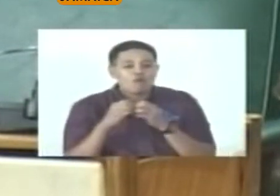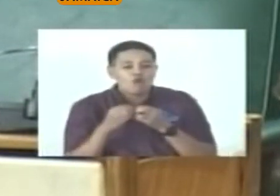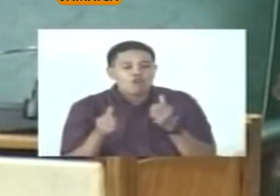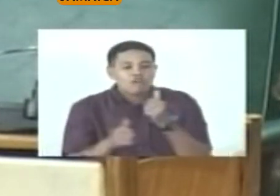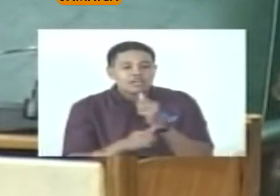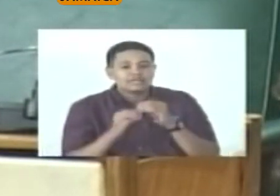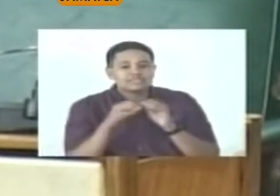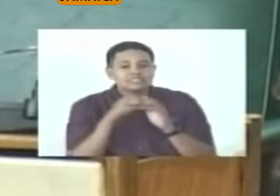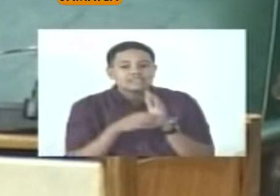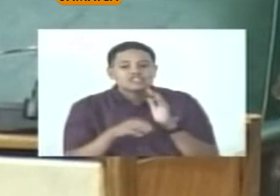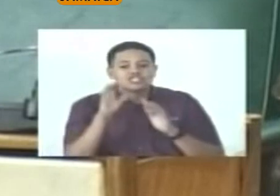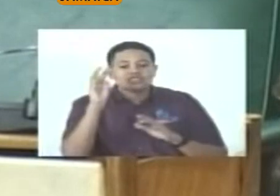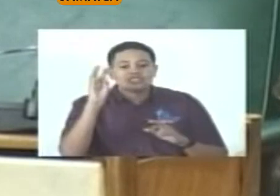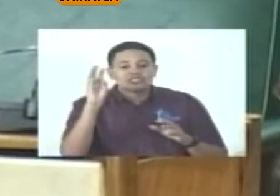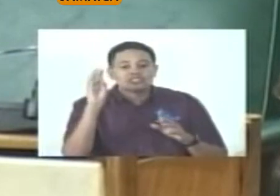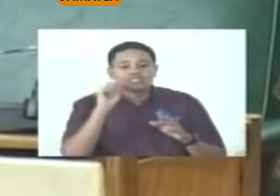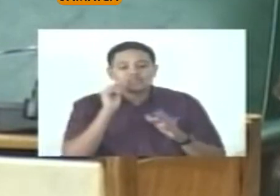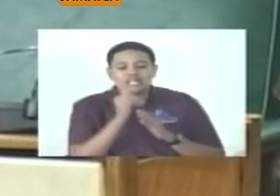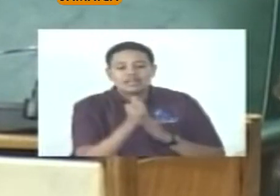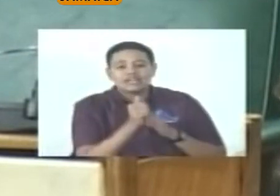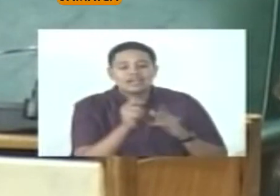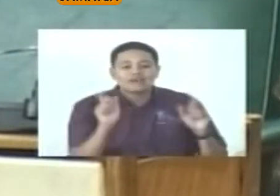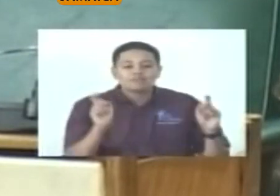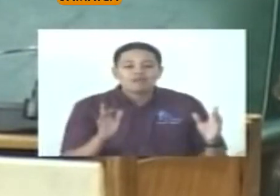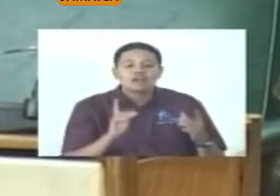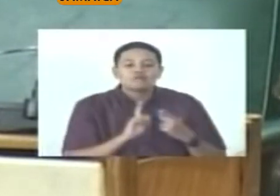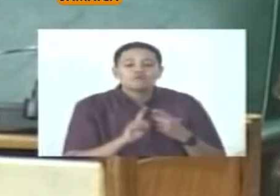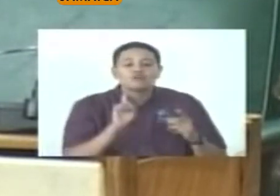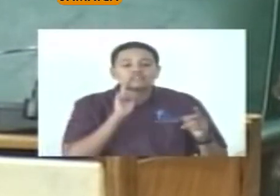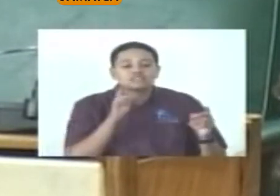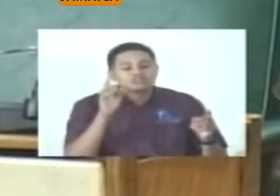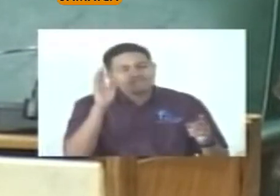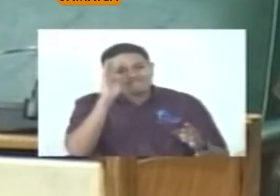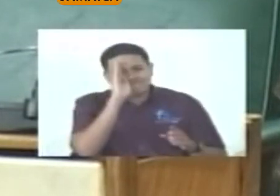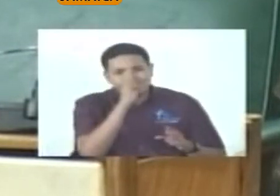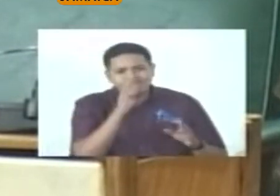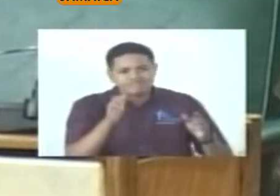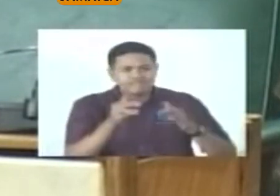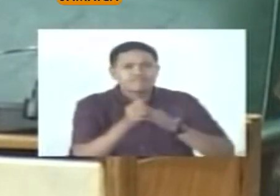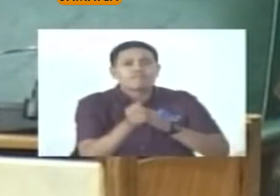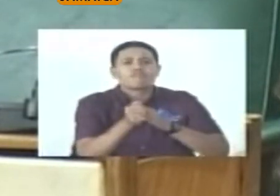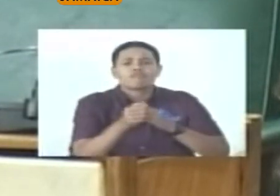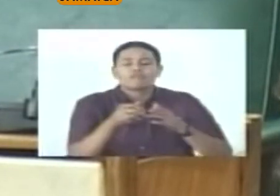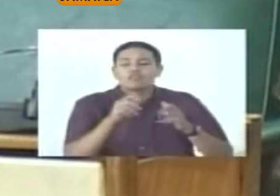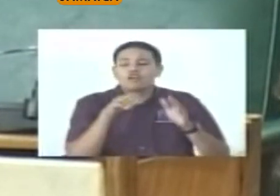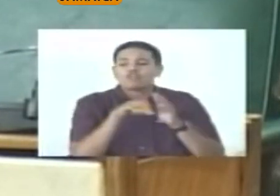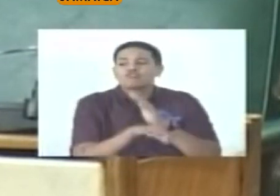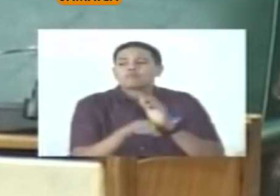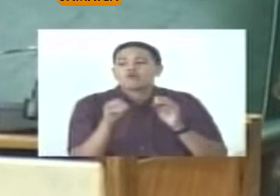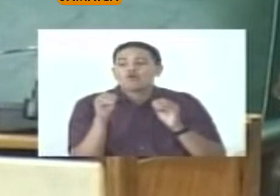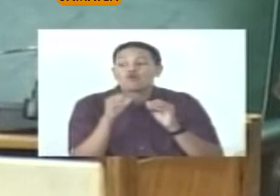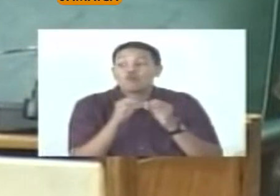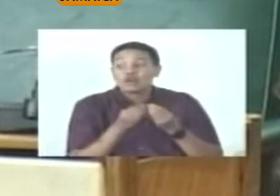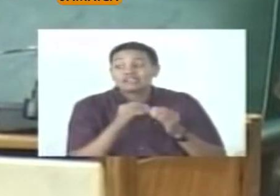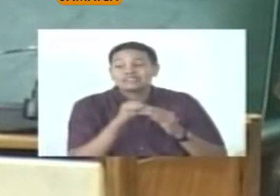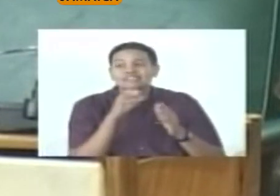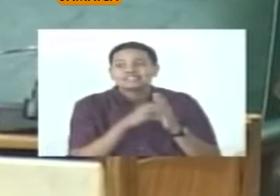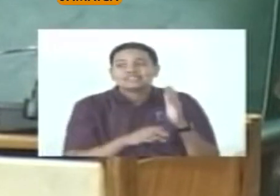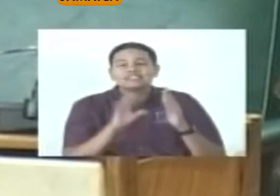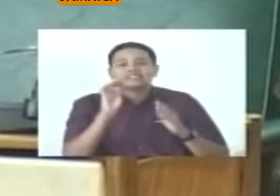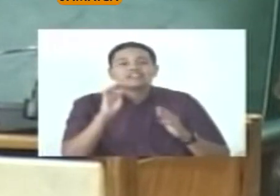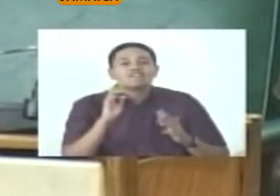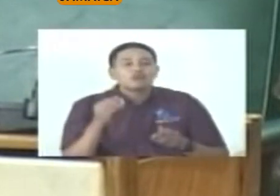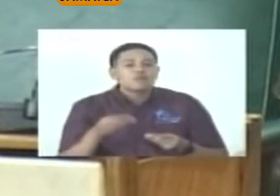in Section 6, lead, manage, and direct a criminal organization in Section 7, provide benefit to or